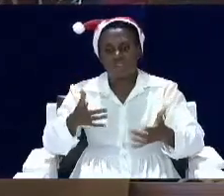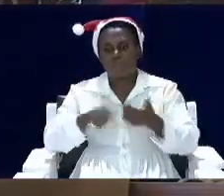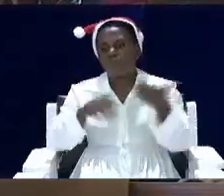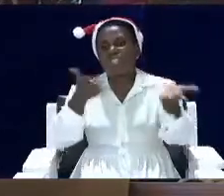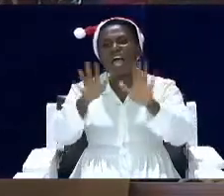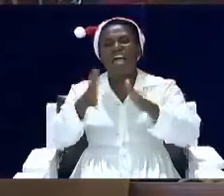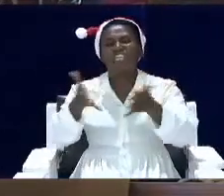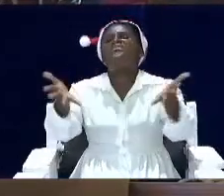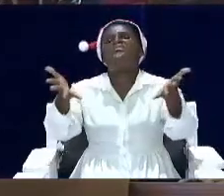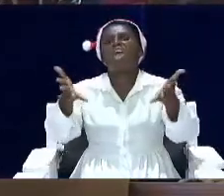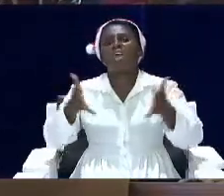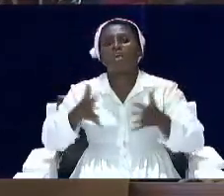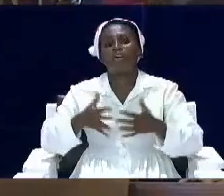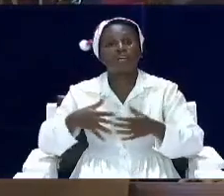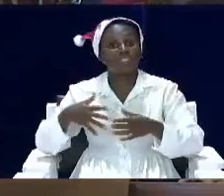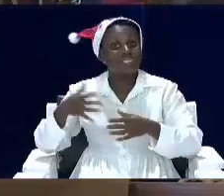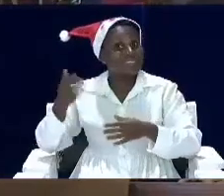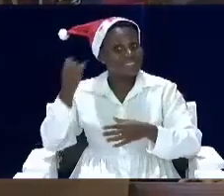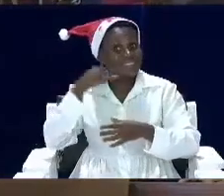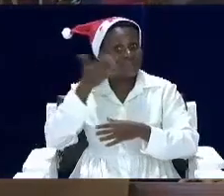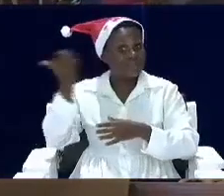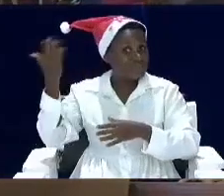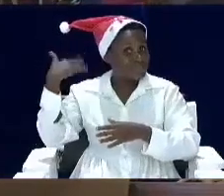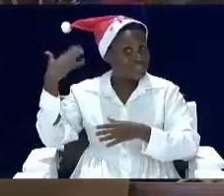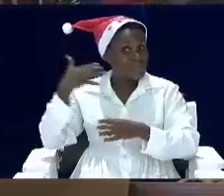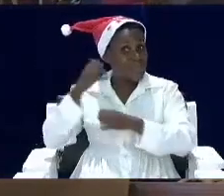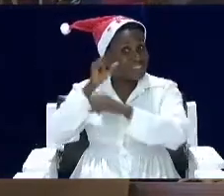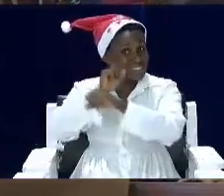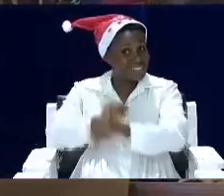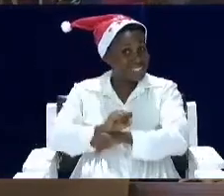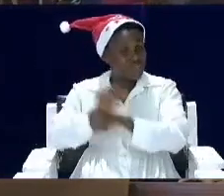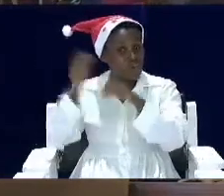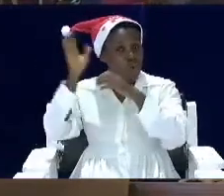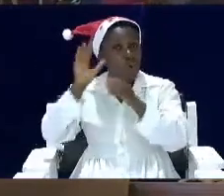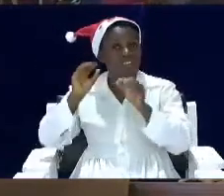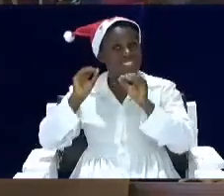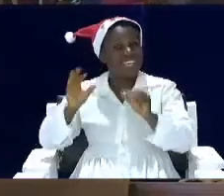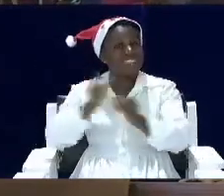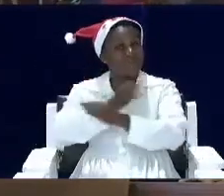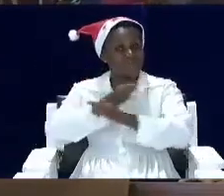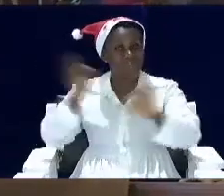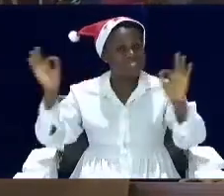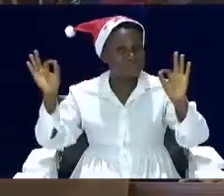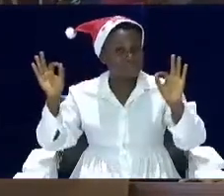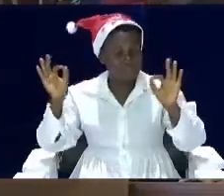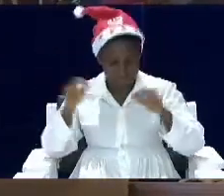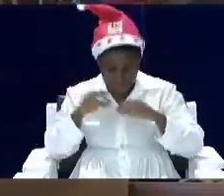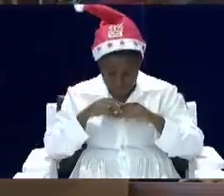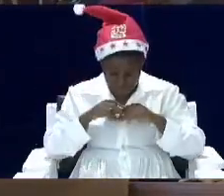slaves. God set them free. They forgot to be thankful.